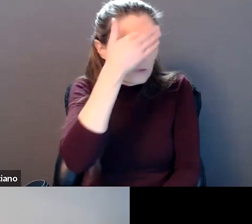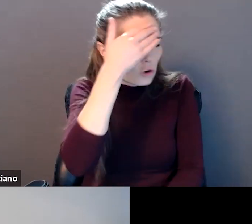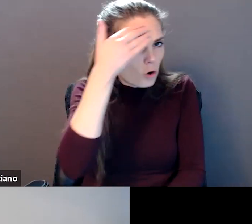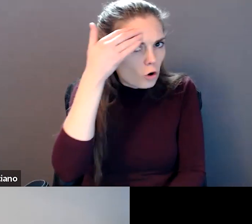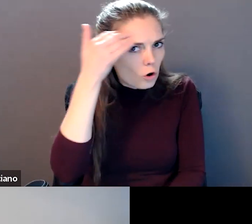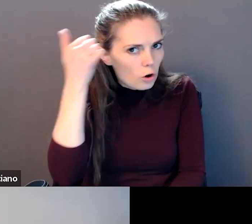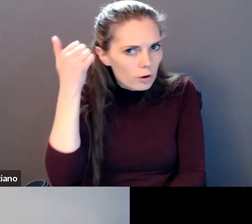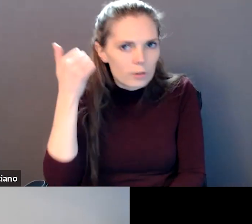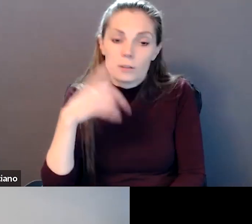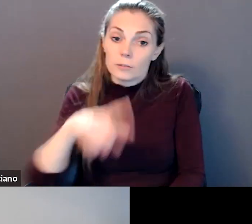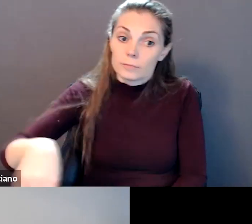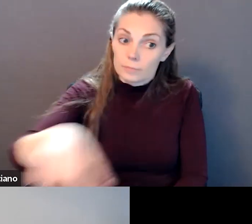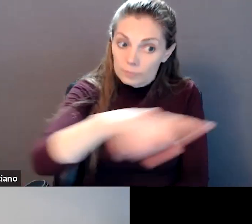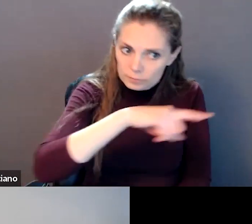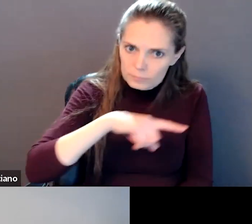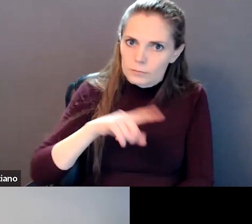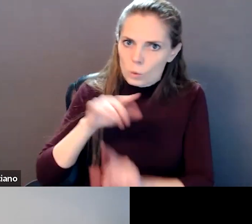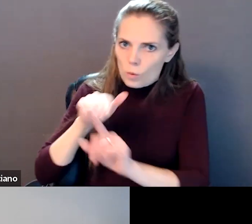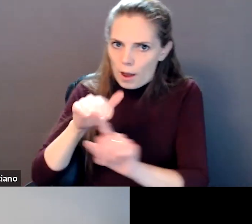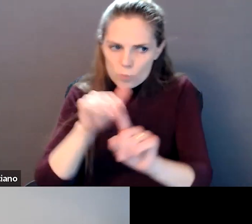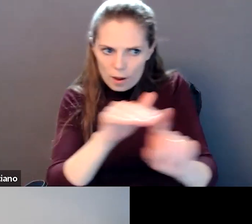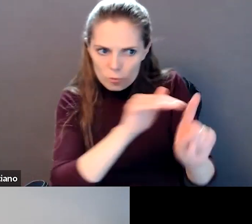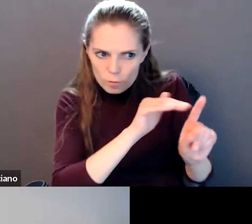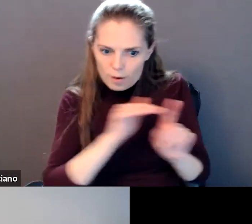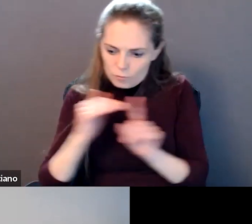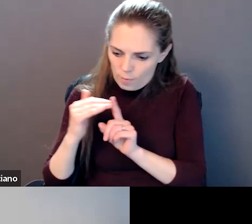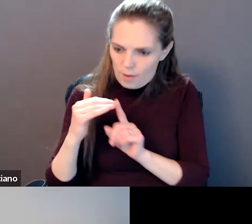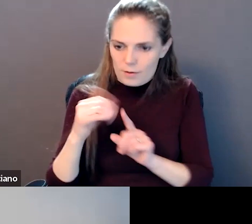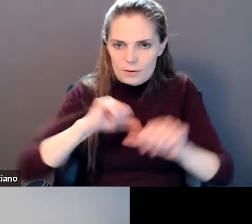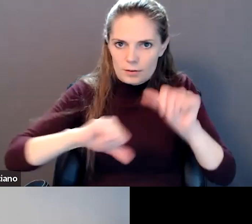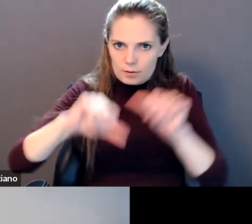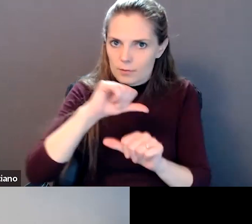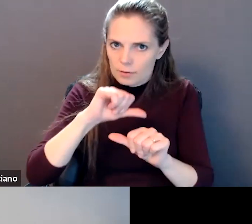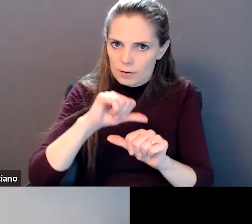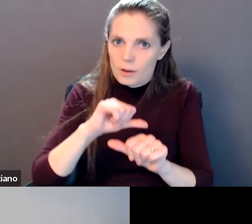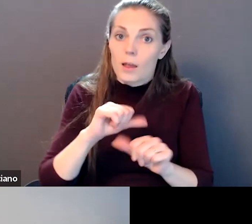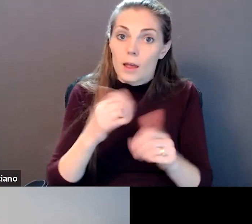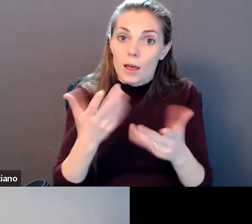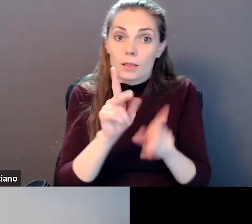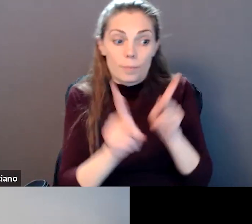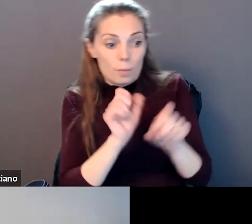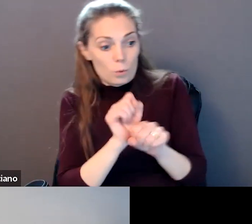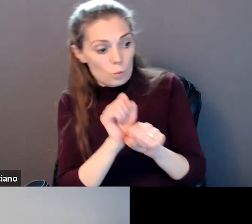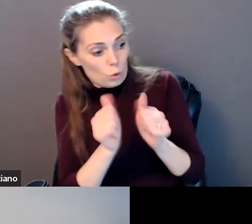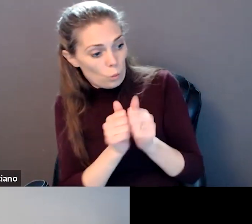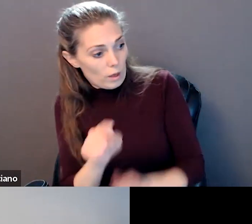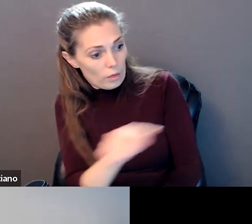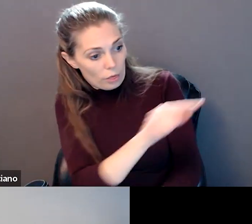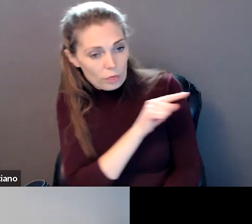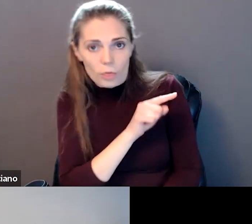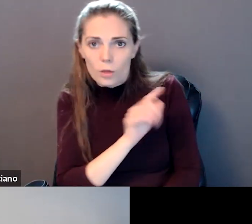of us to remind each other and the people that we work with that those